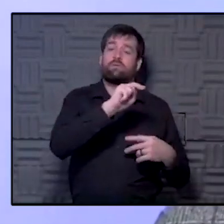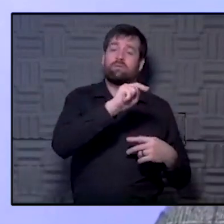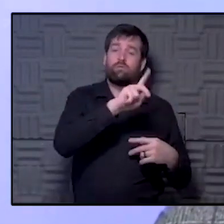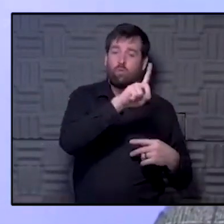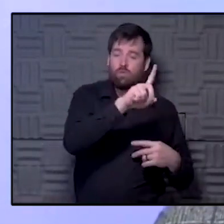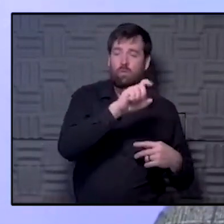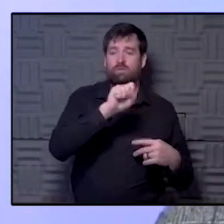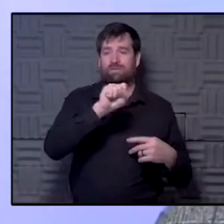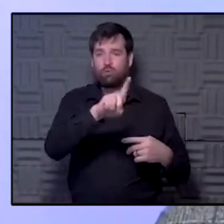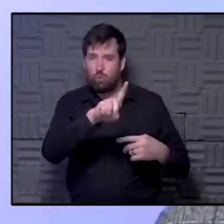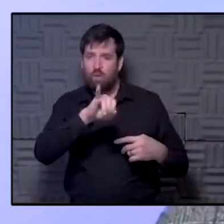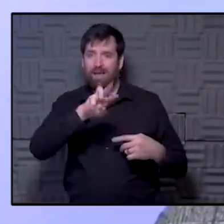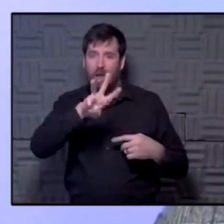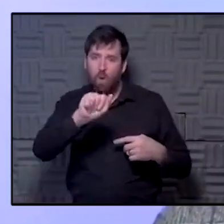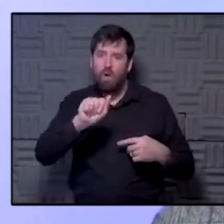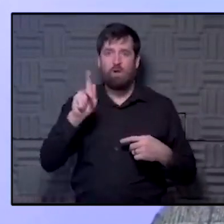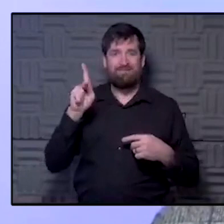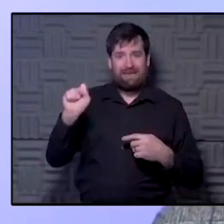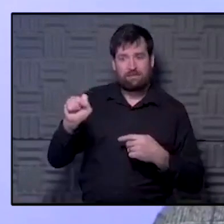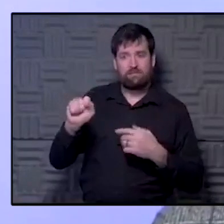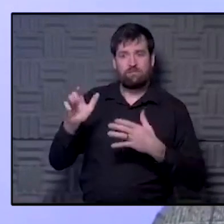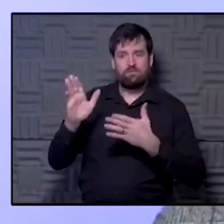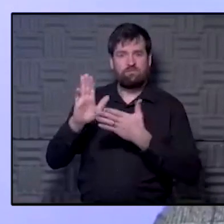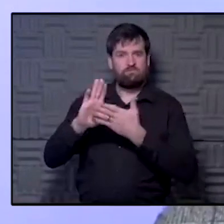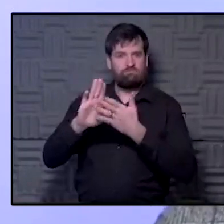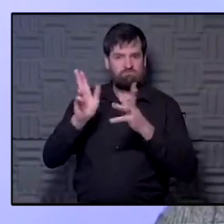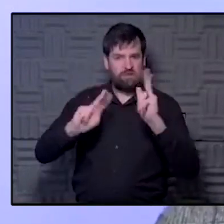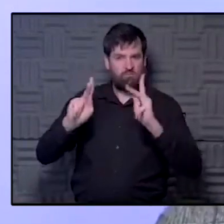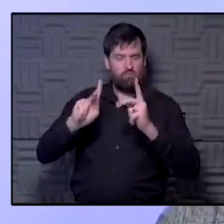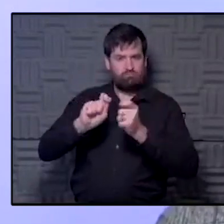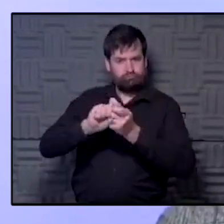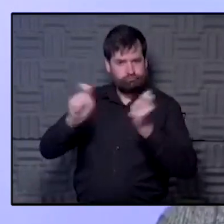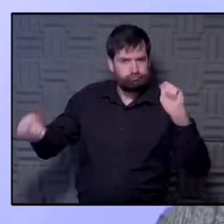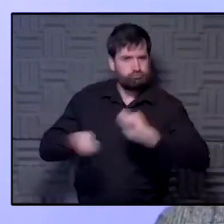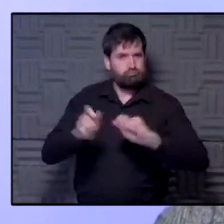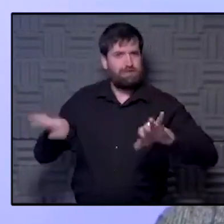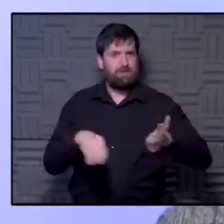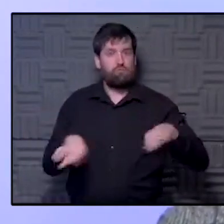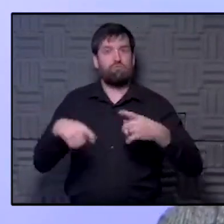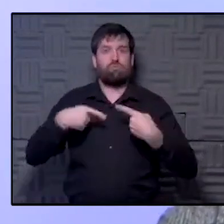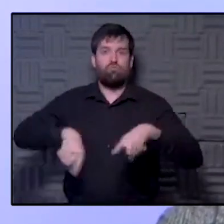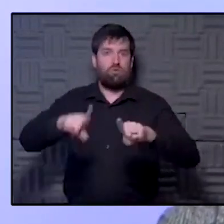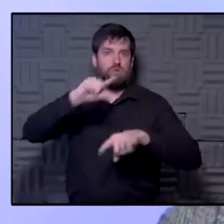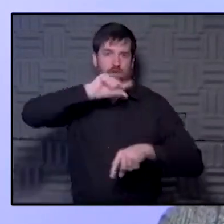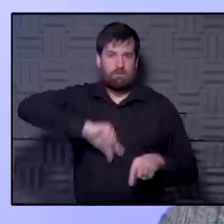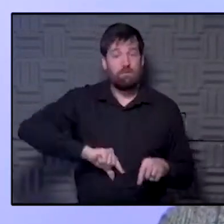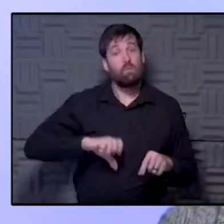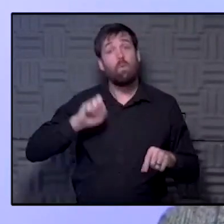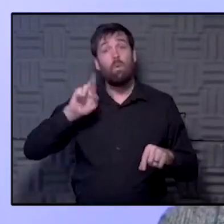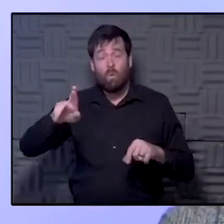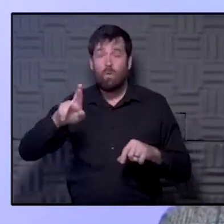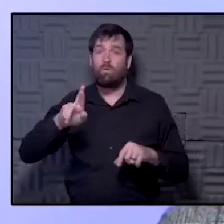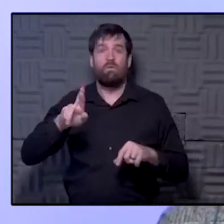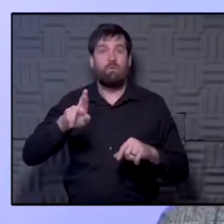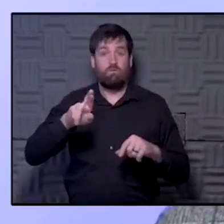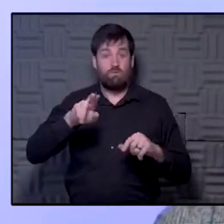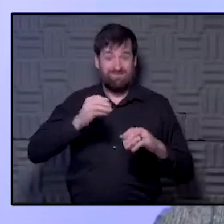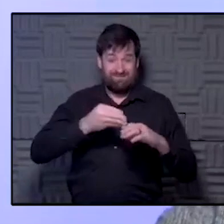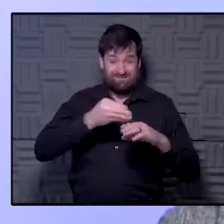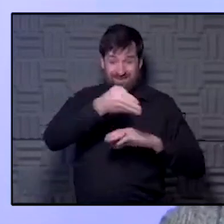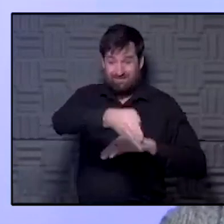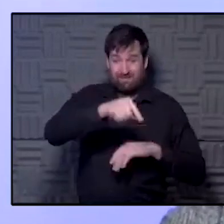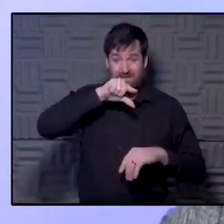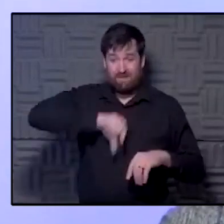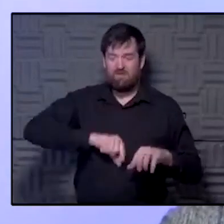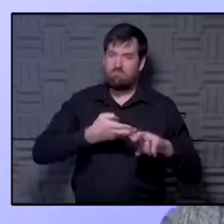Kansas, we had people changing their behavior over the Thanksgiving holiday, or we really would have seen a major bump. And we